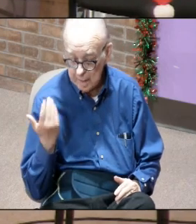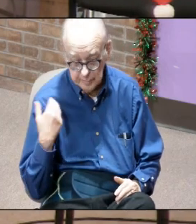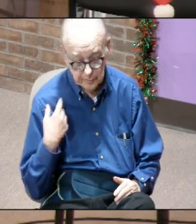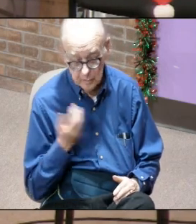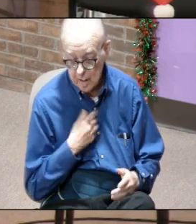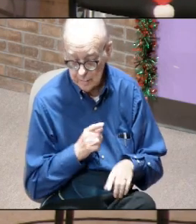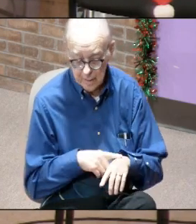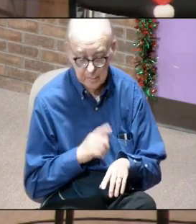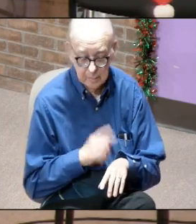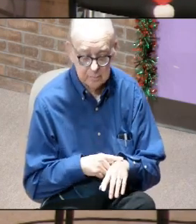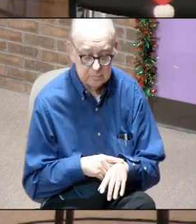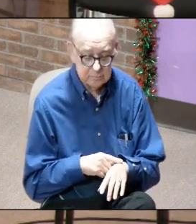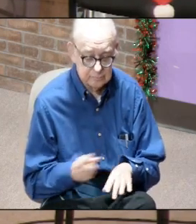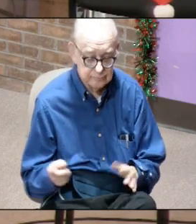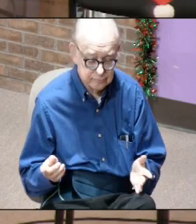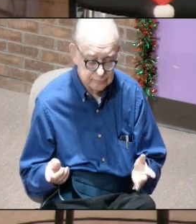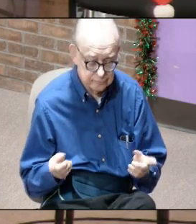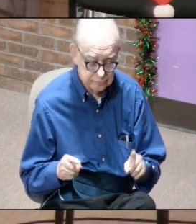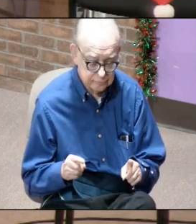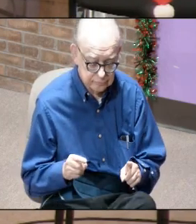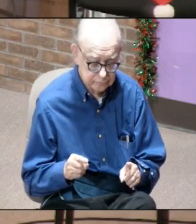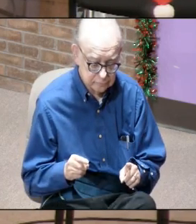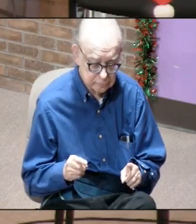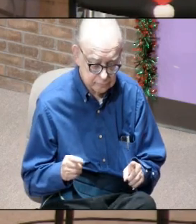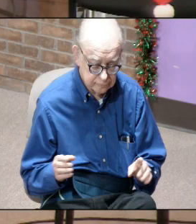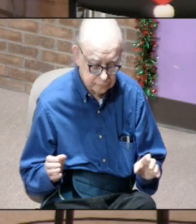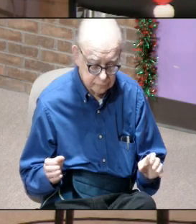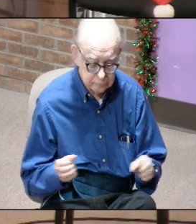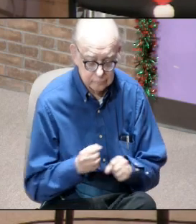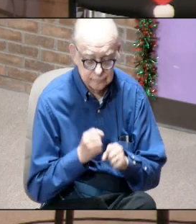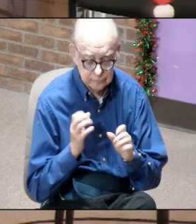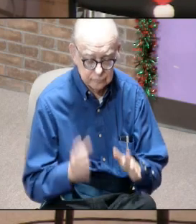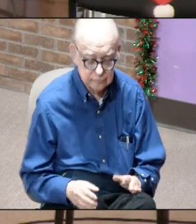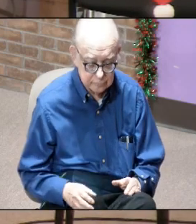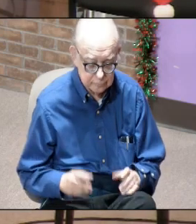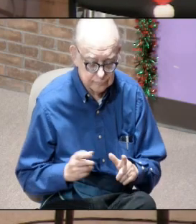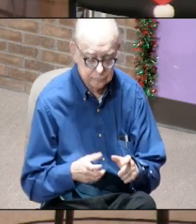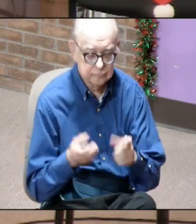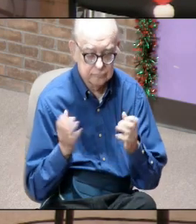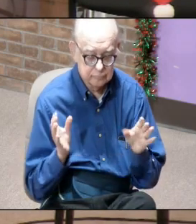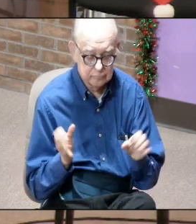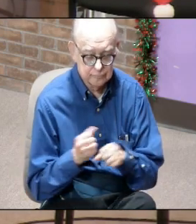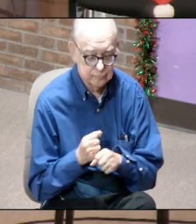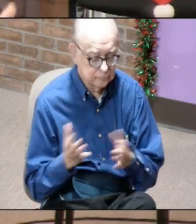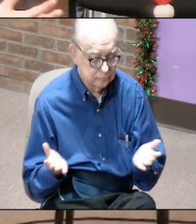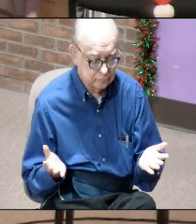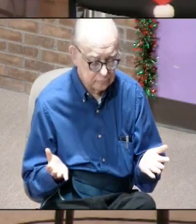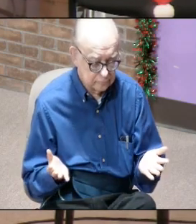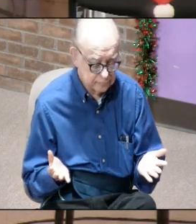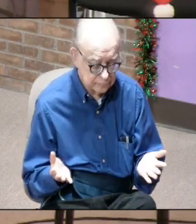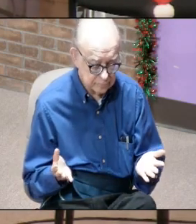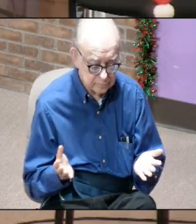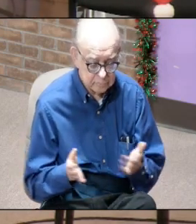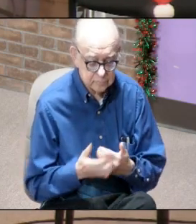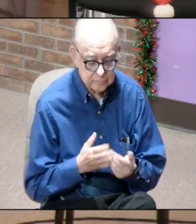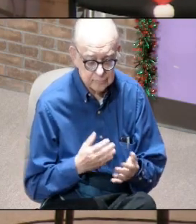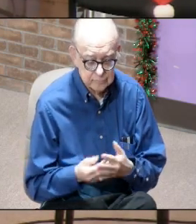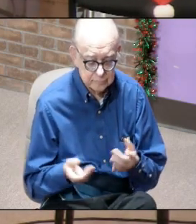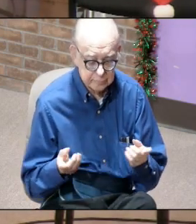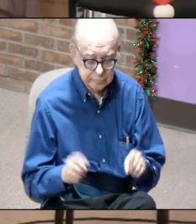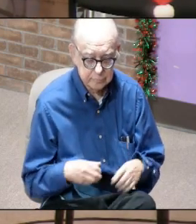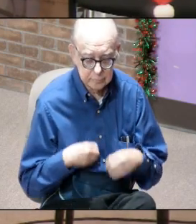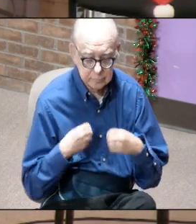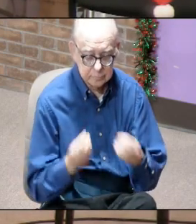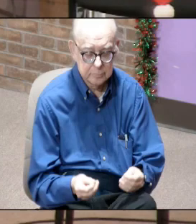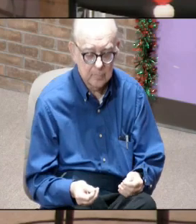time. They had, and when the winner of the race won, or the winner of whatever Olympic event they had, they would